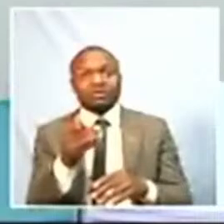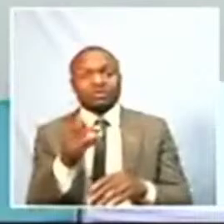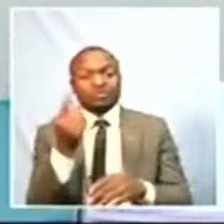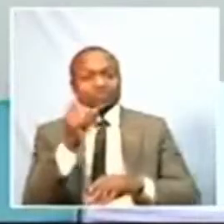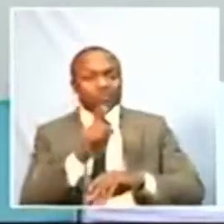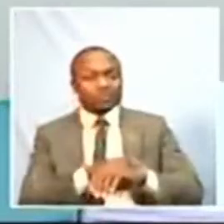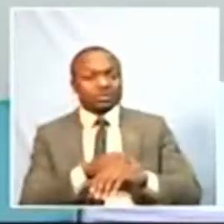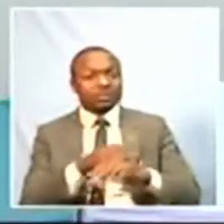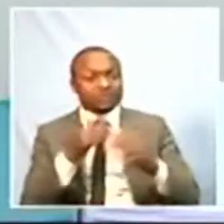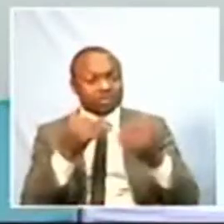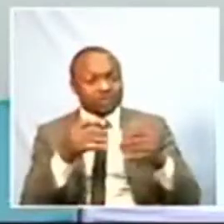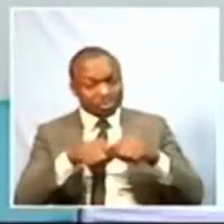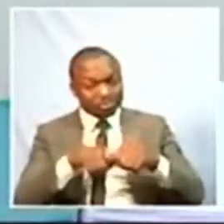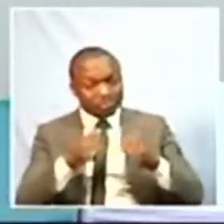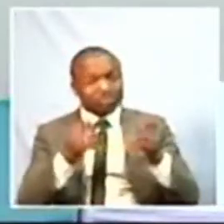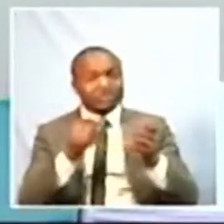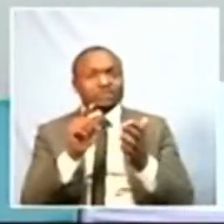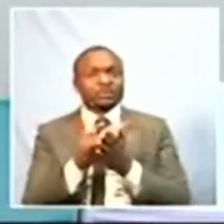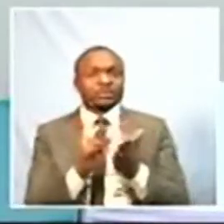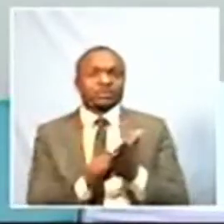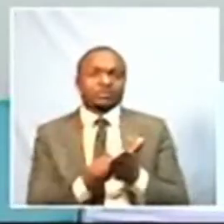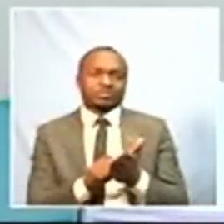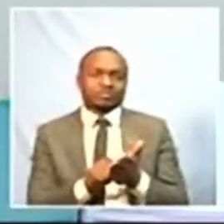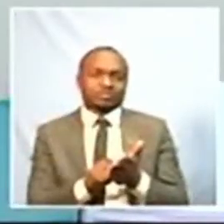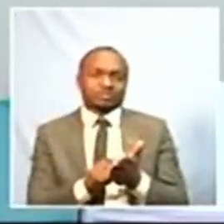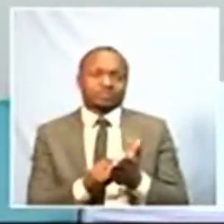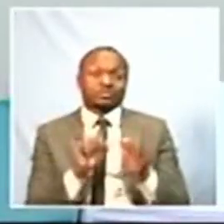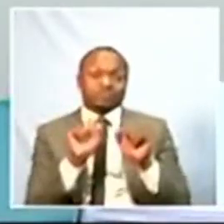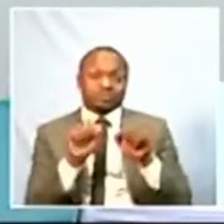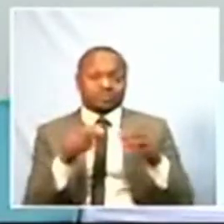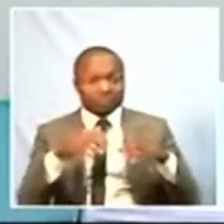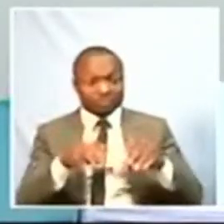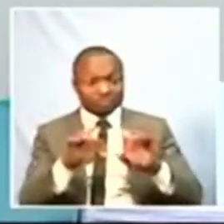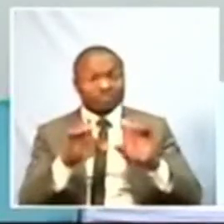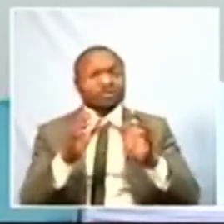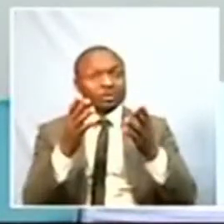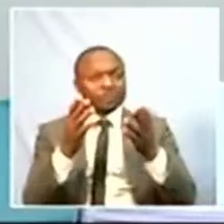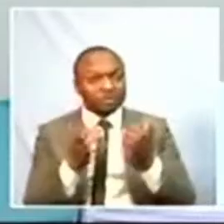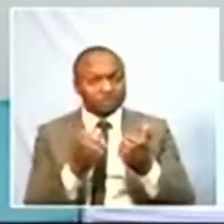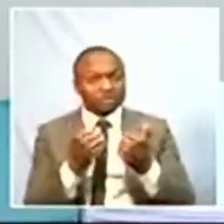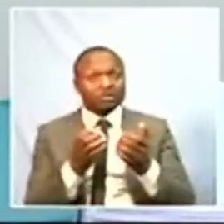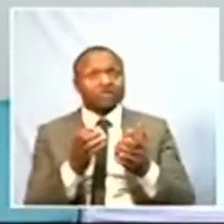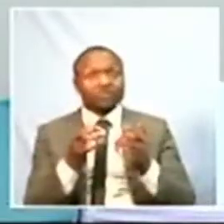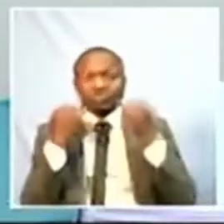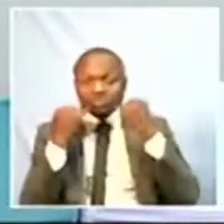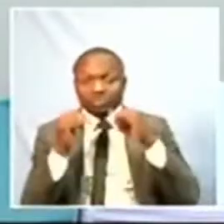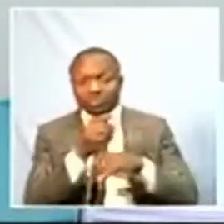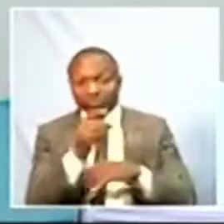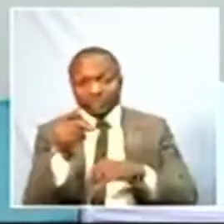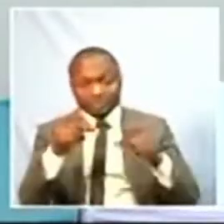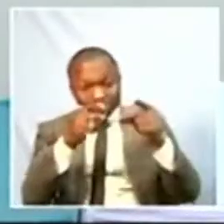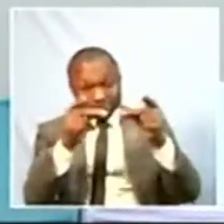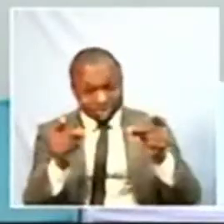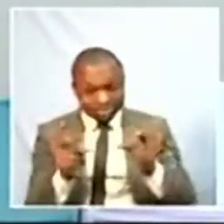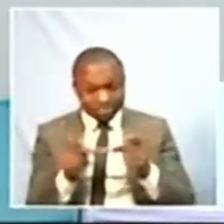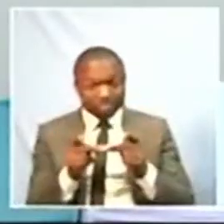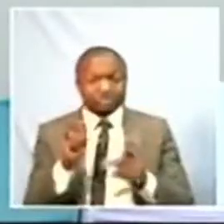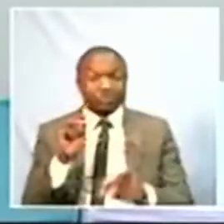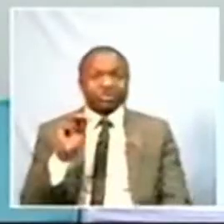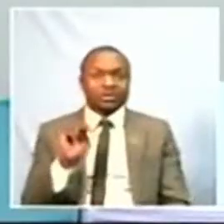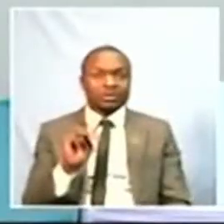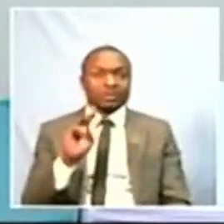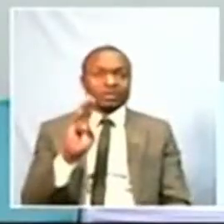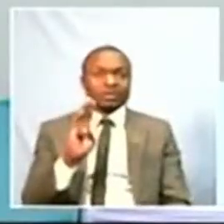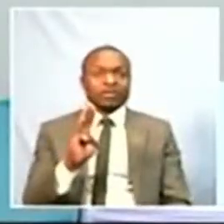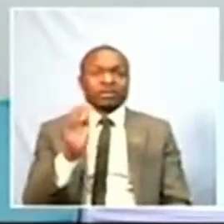Even now you continue, even after appearing. So maybe you can continue. I just wanted to let you know that the places in Mbabara are